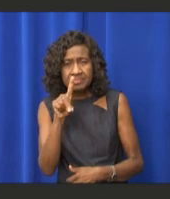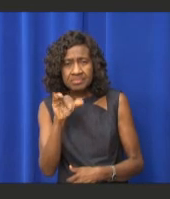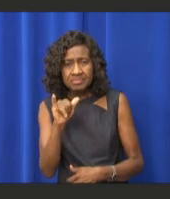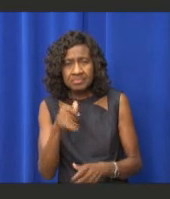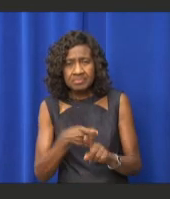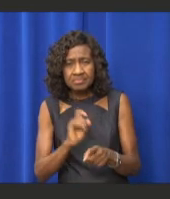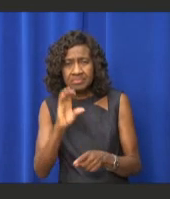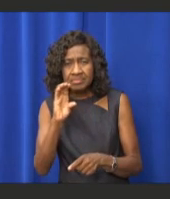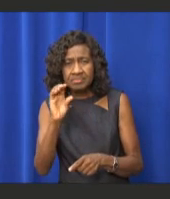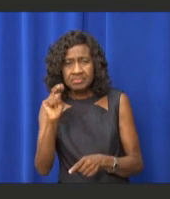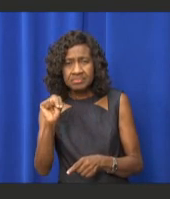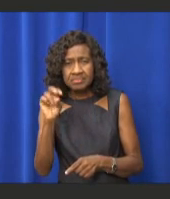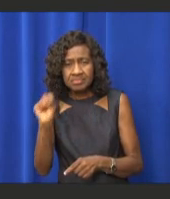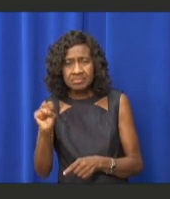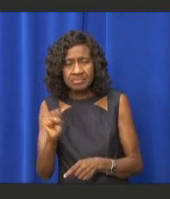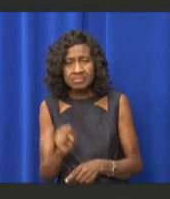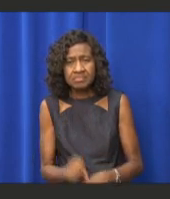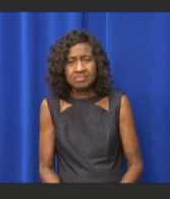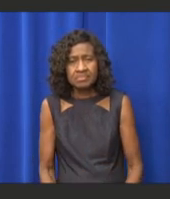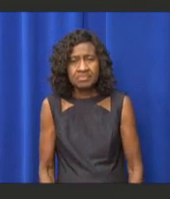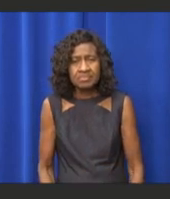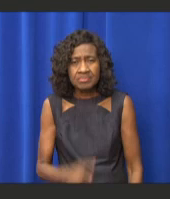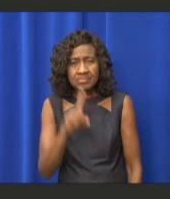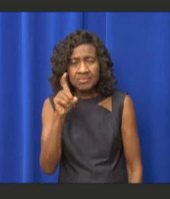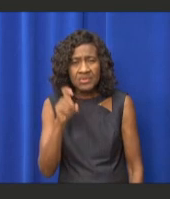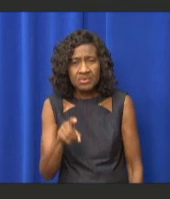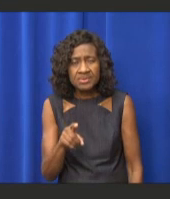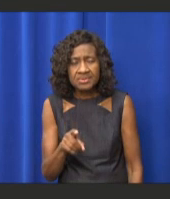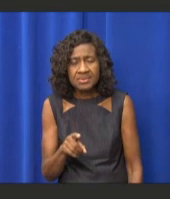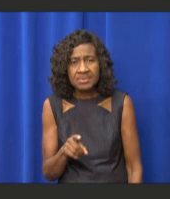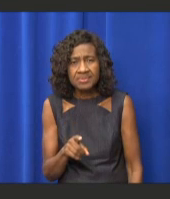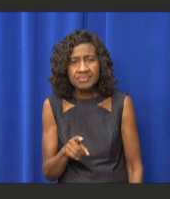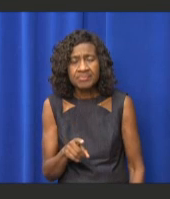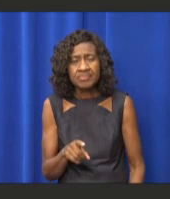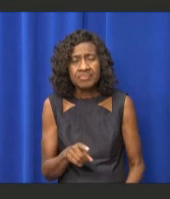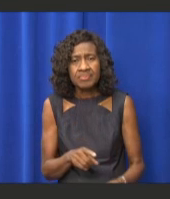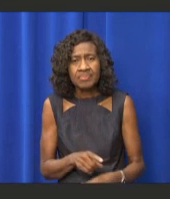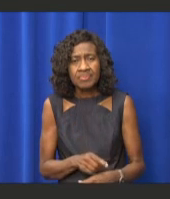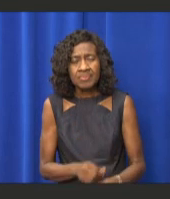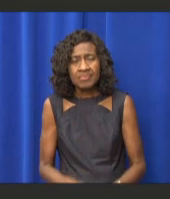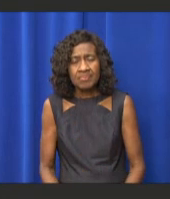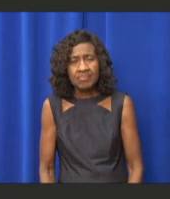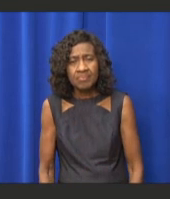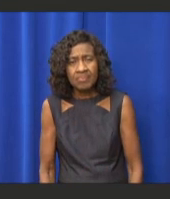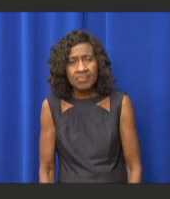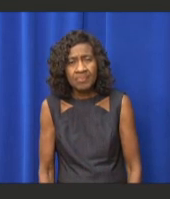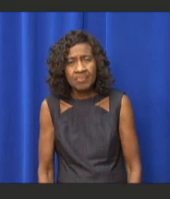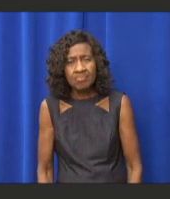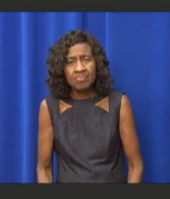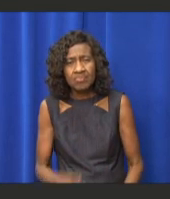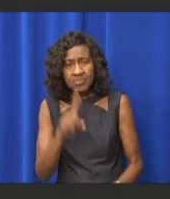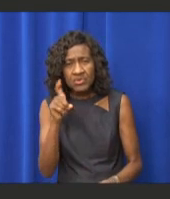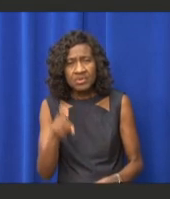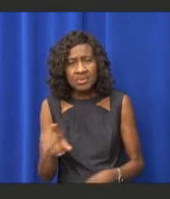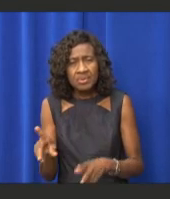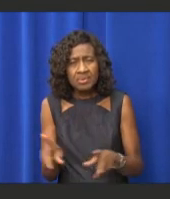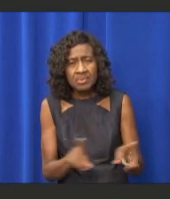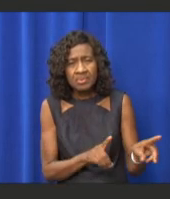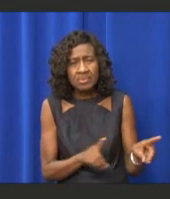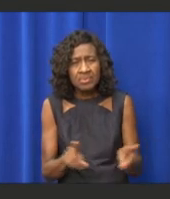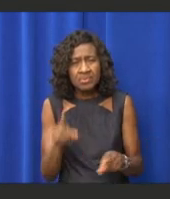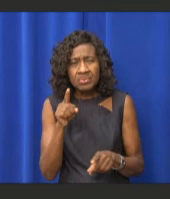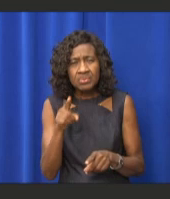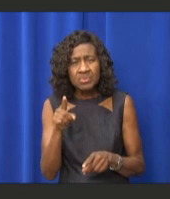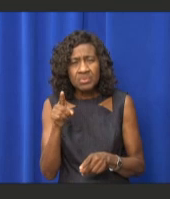that. Hello, Dr. Lee. Afternoon. Just following on from that, do you have